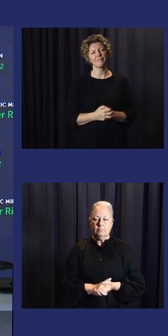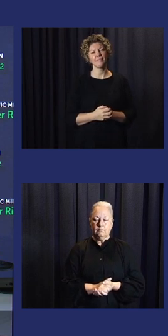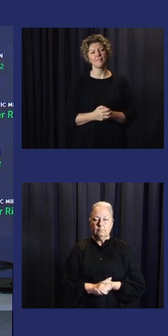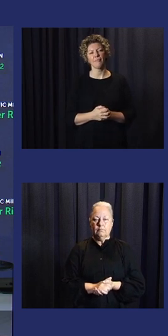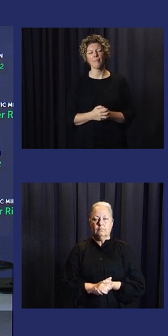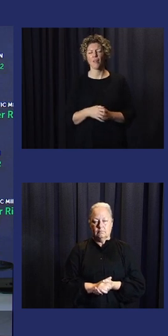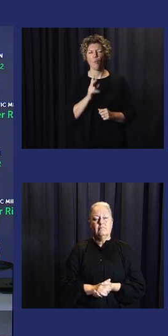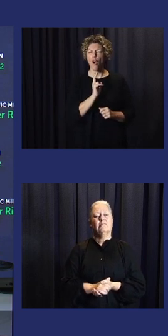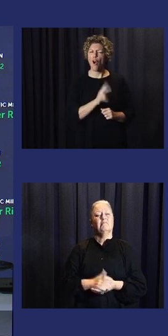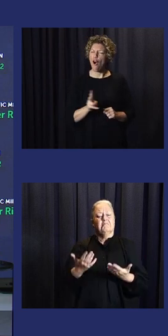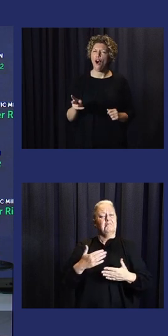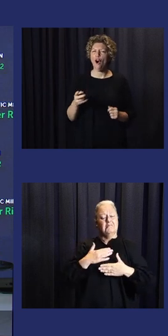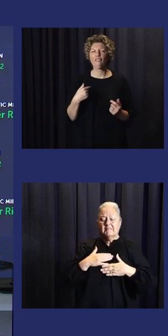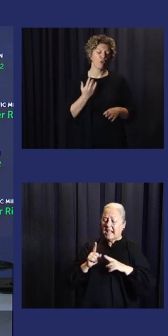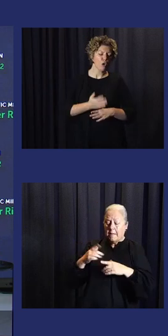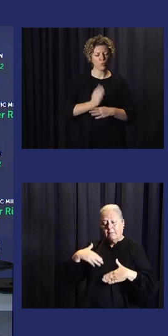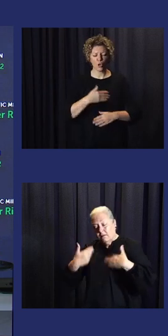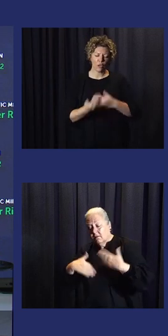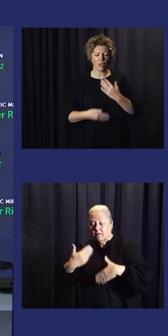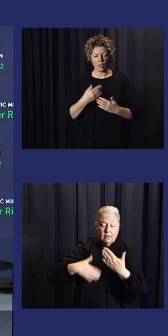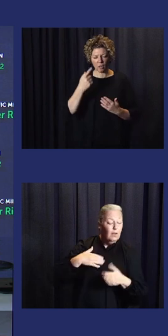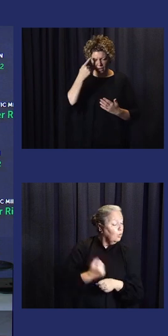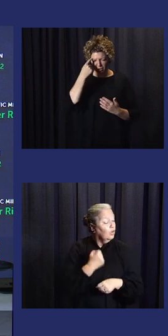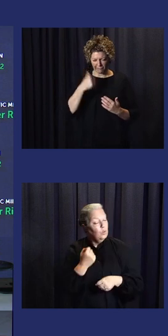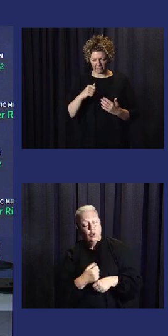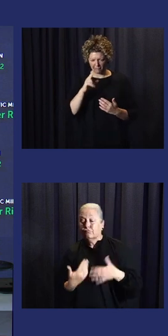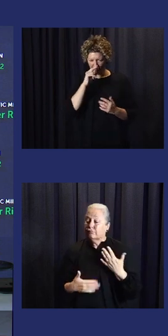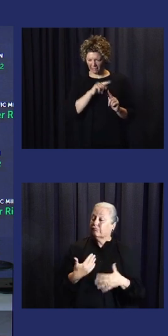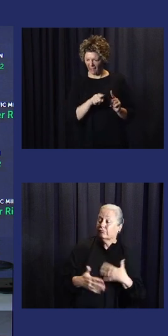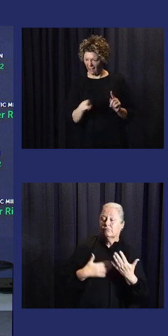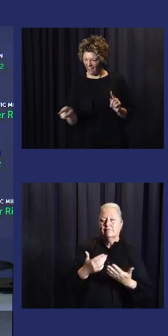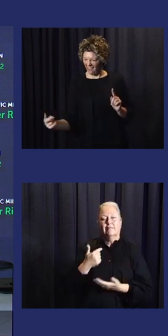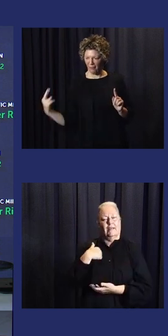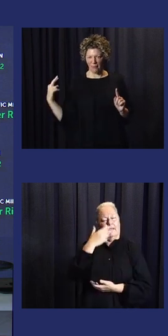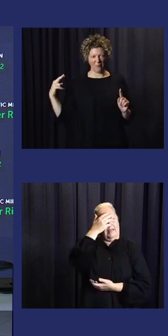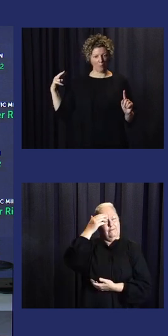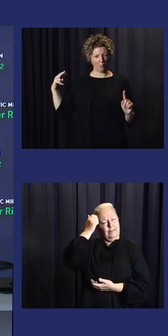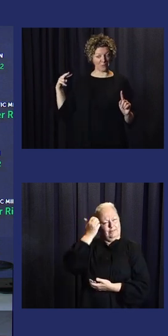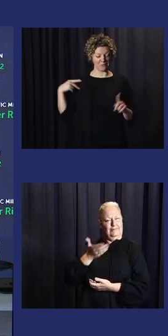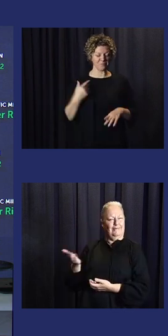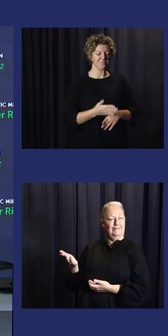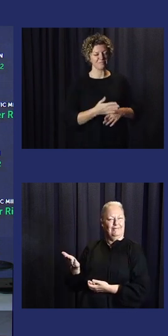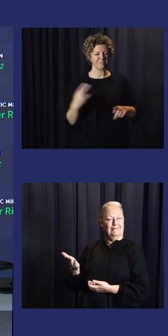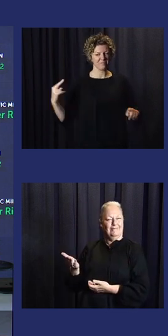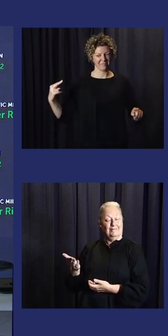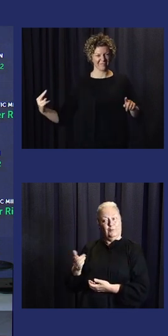we often, as we go about our daily work, forget that the eyes of the future generation are on us, and they can often